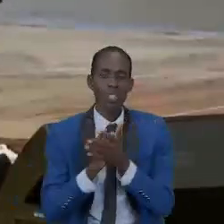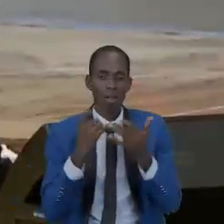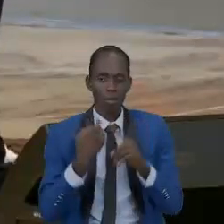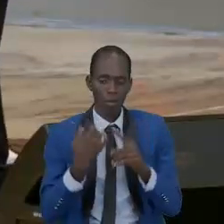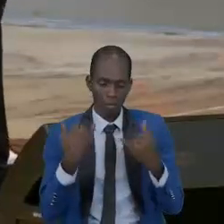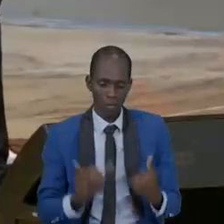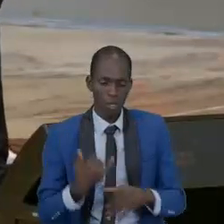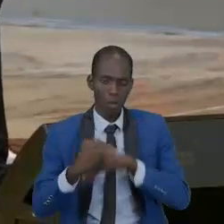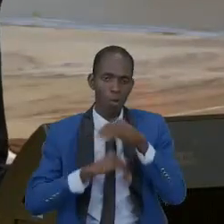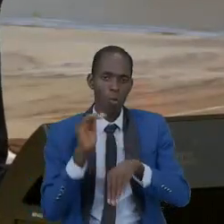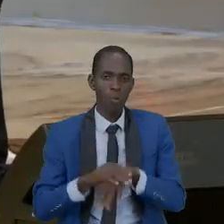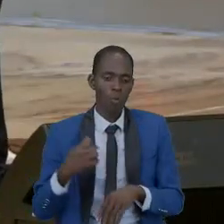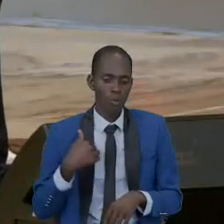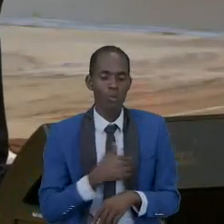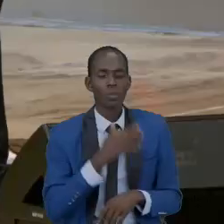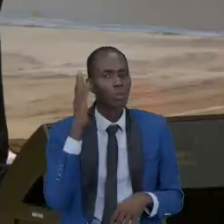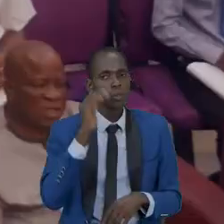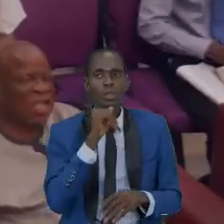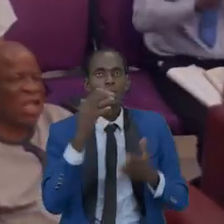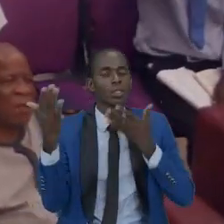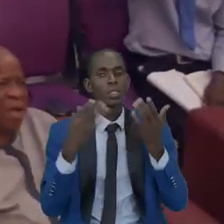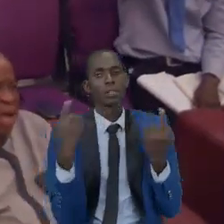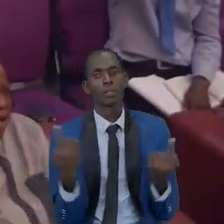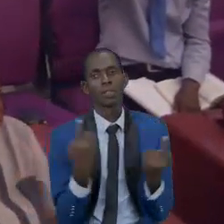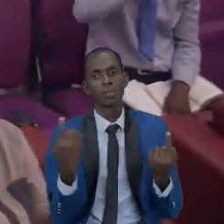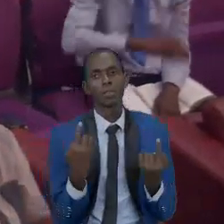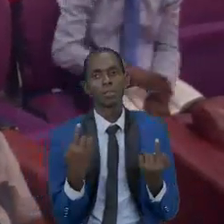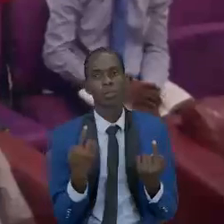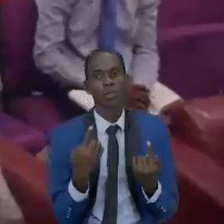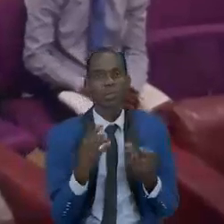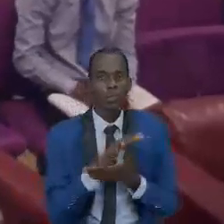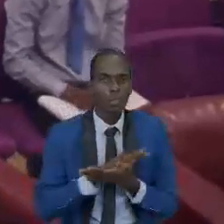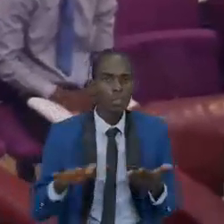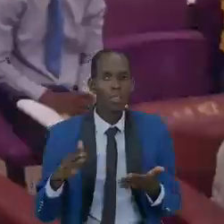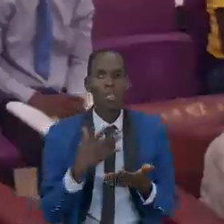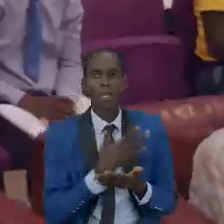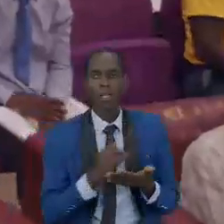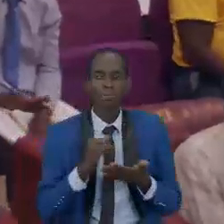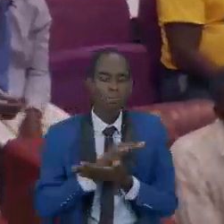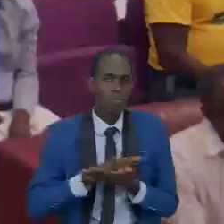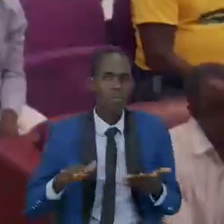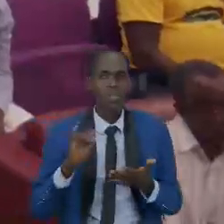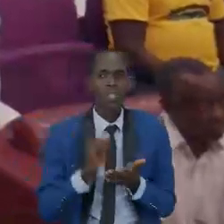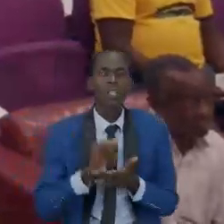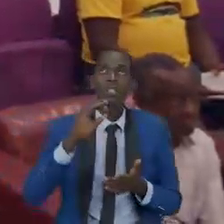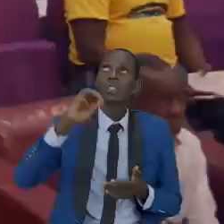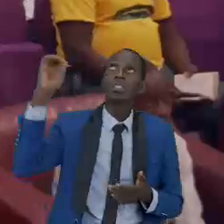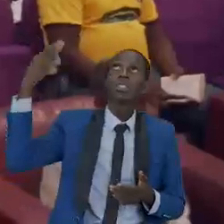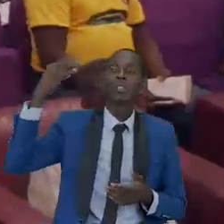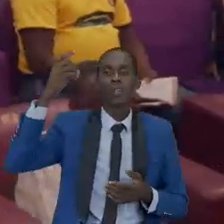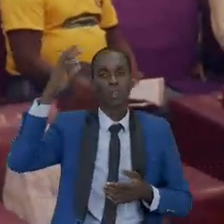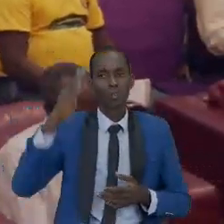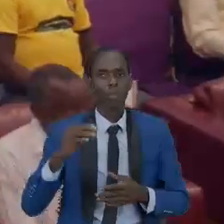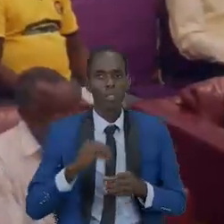henceforth we shall not serve sin. You will not serve sin. Clean and clear, that the grace of God in